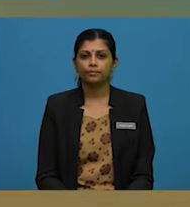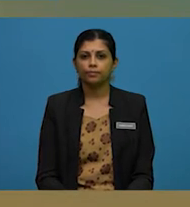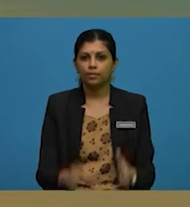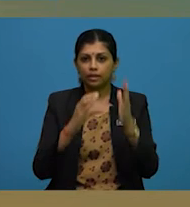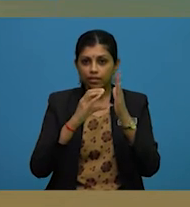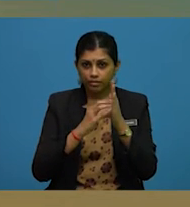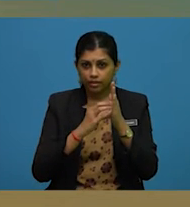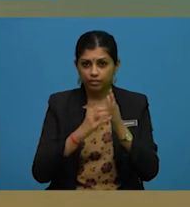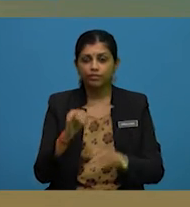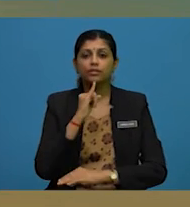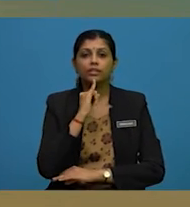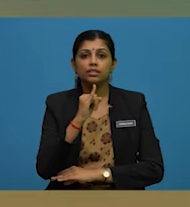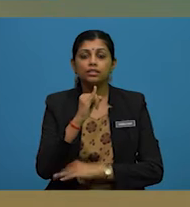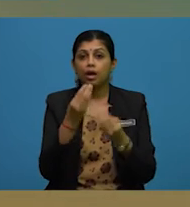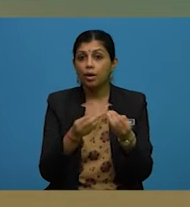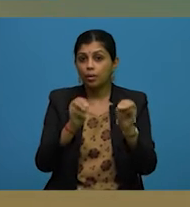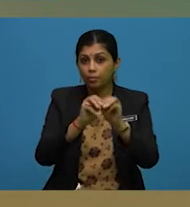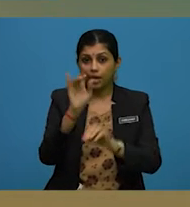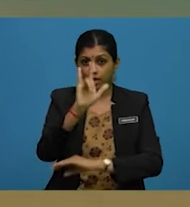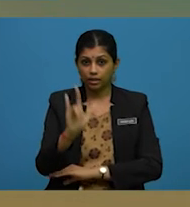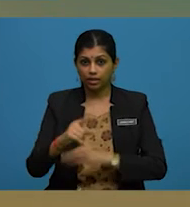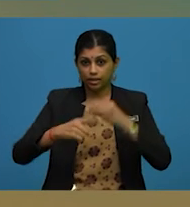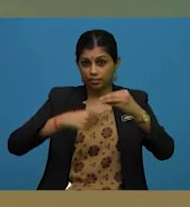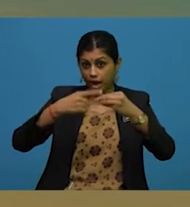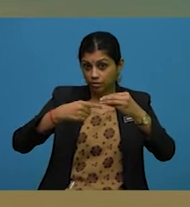The paragraph is mainly about.